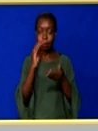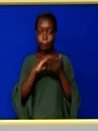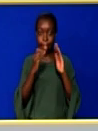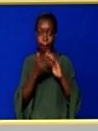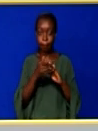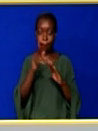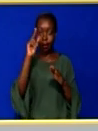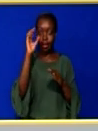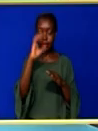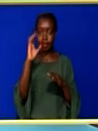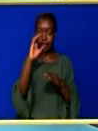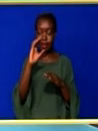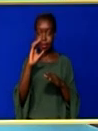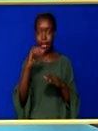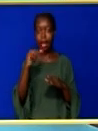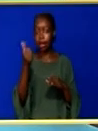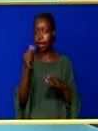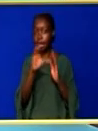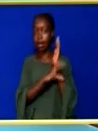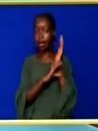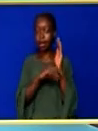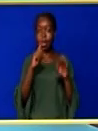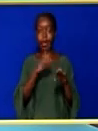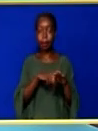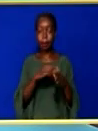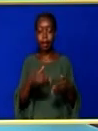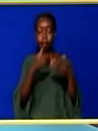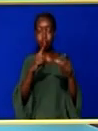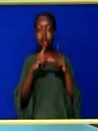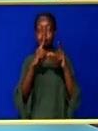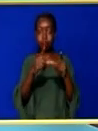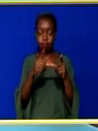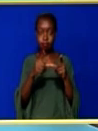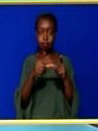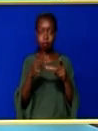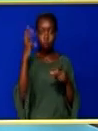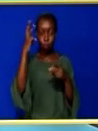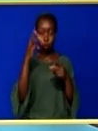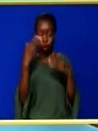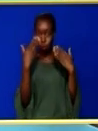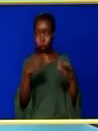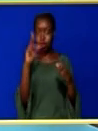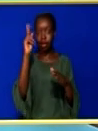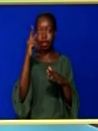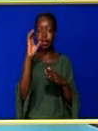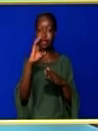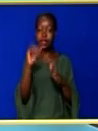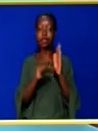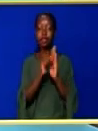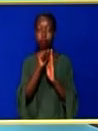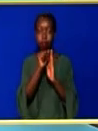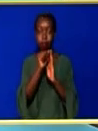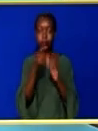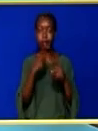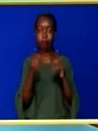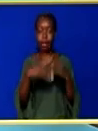of another country, the moment you are given that passport, automatically you lose the Kenyan citizenship. Yes.